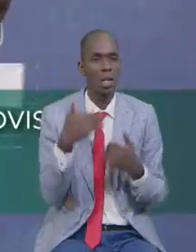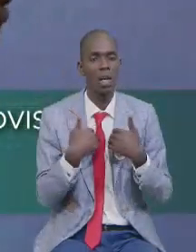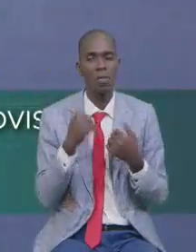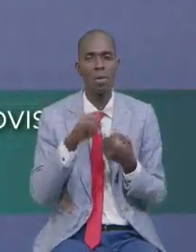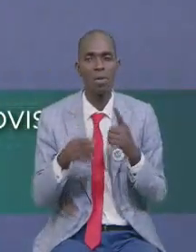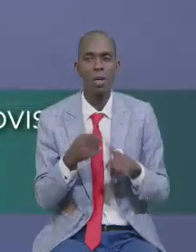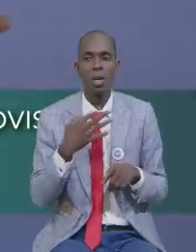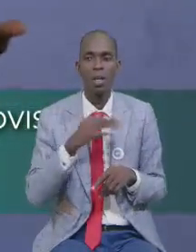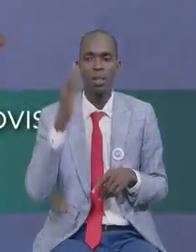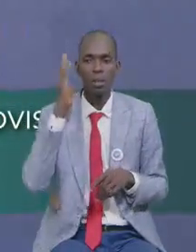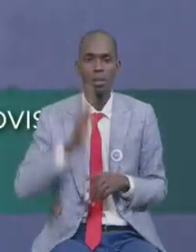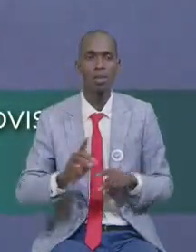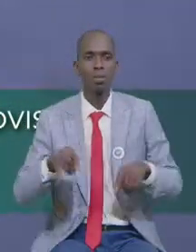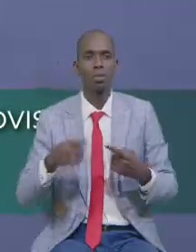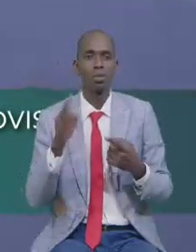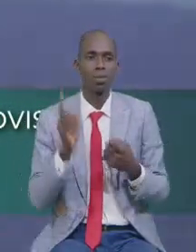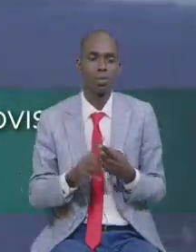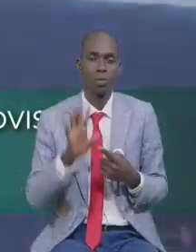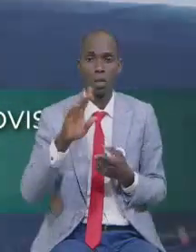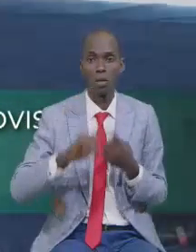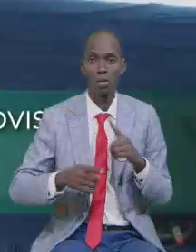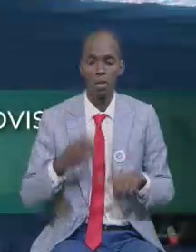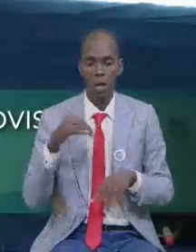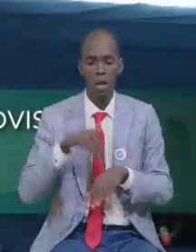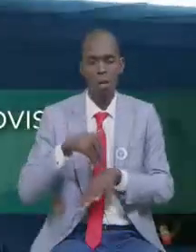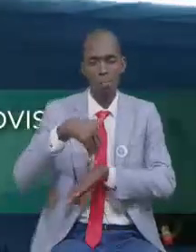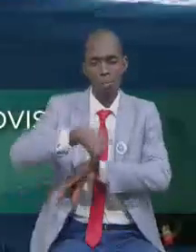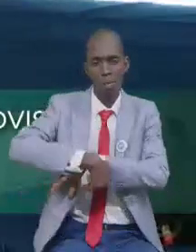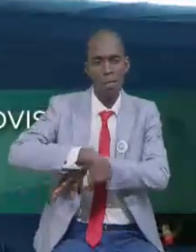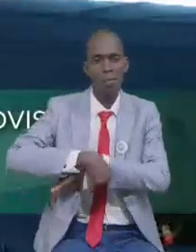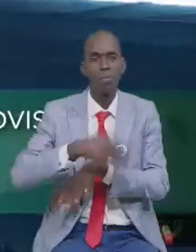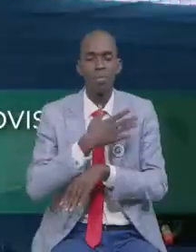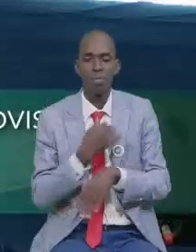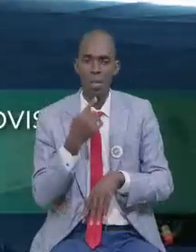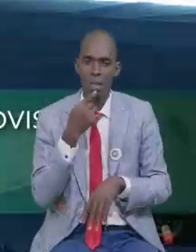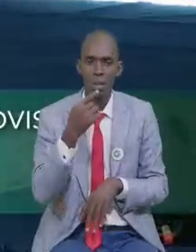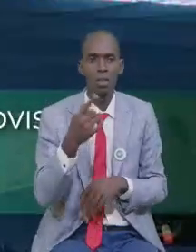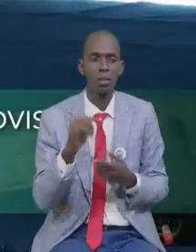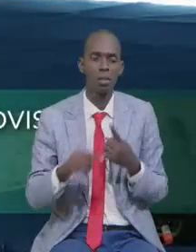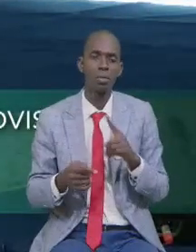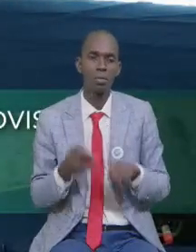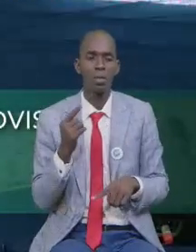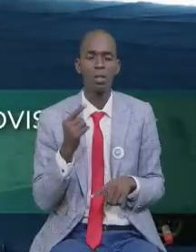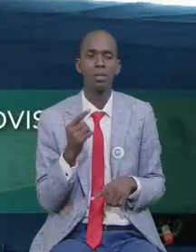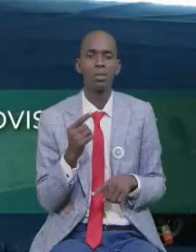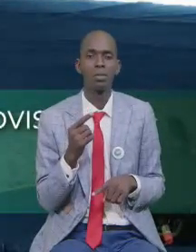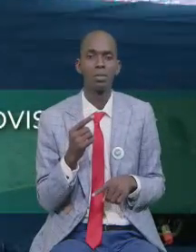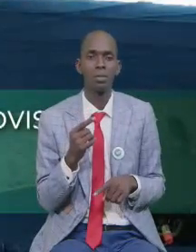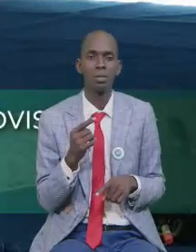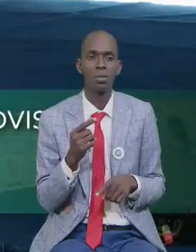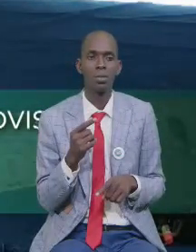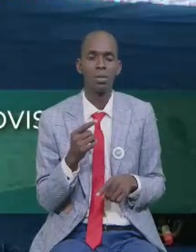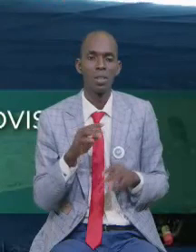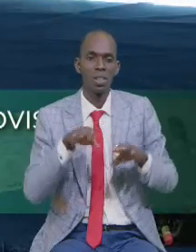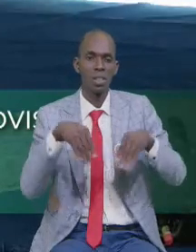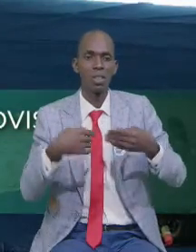shall go unto him at midnight, and say unto him, friend, lend